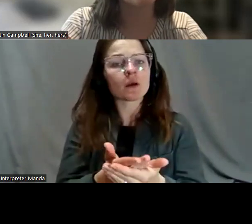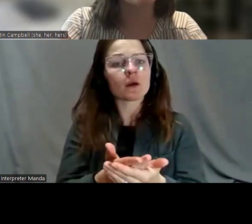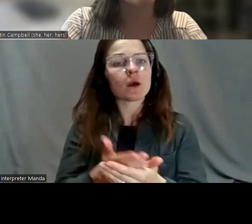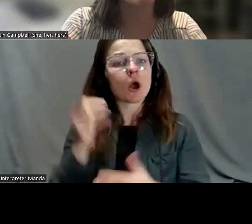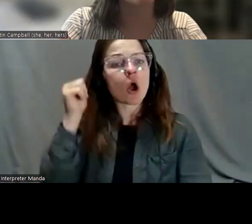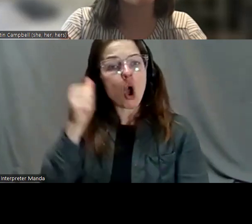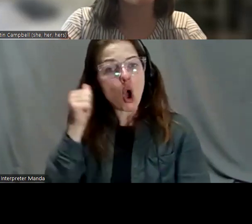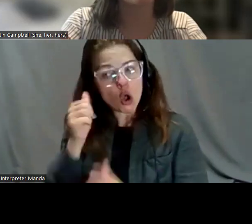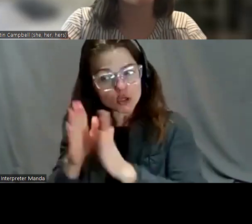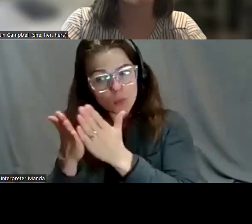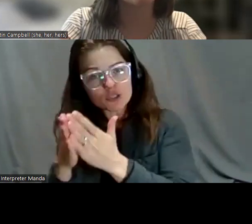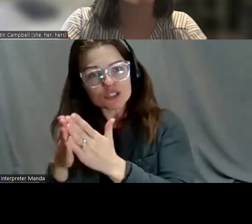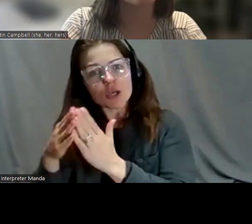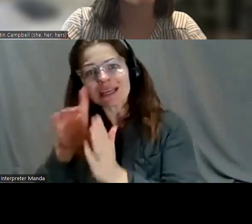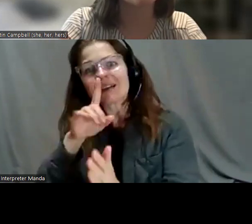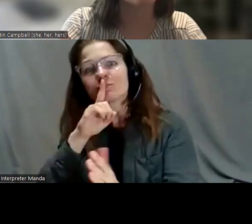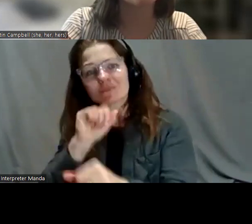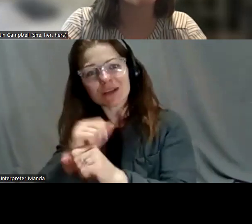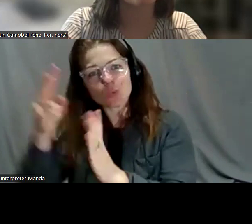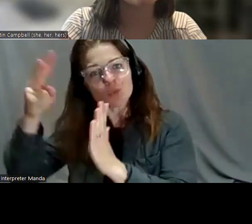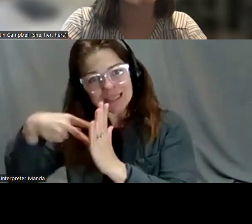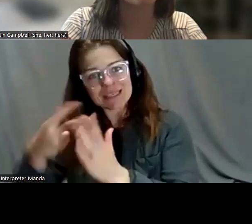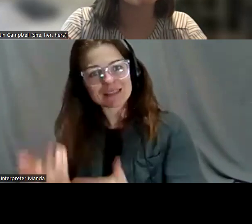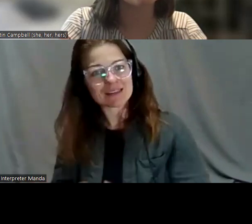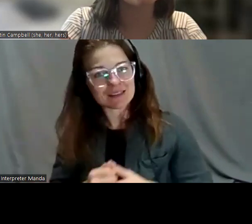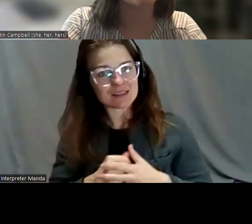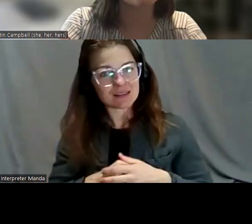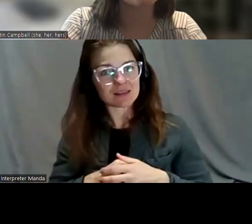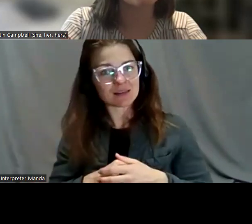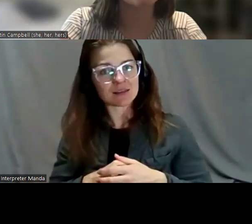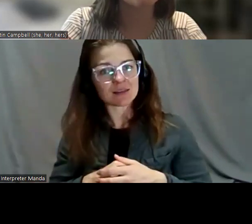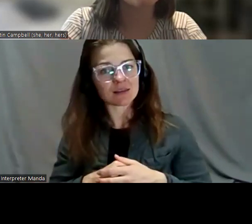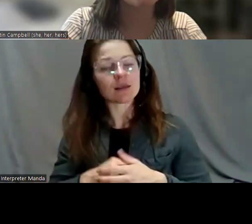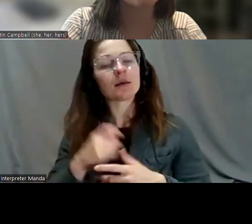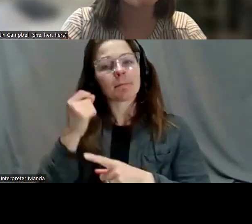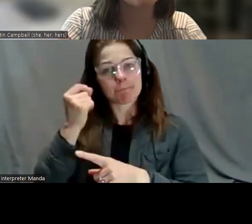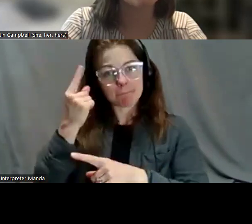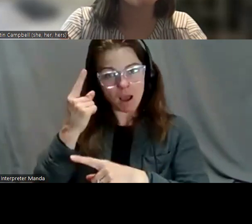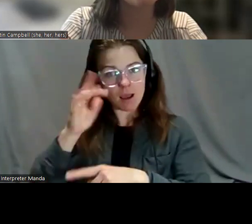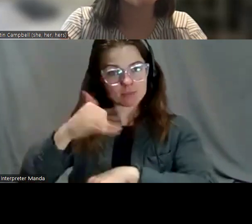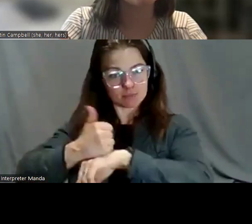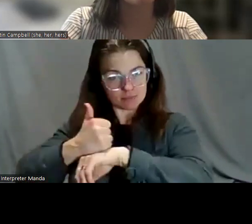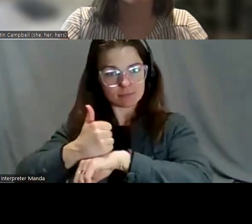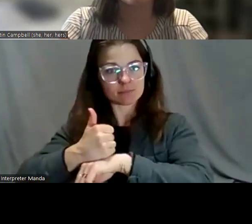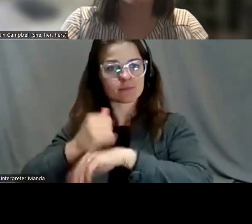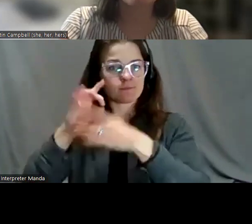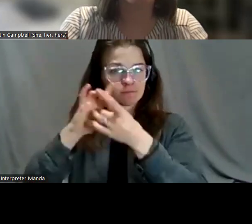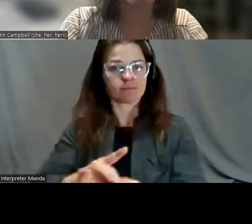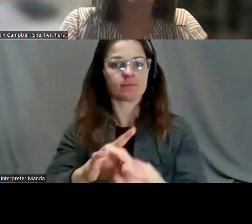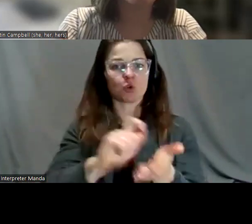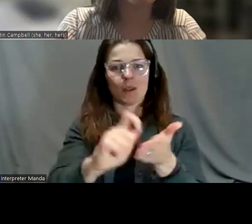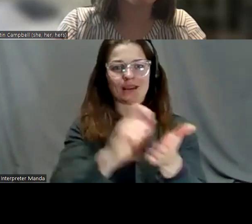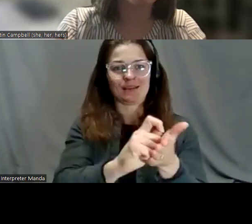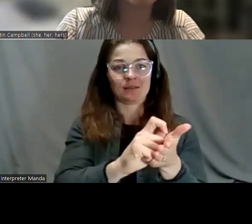audiobooks. Audiobooks are a form of reading, but they are based on writing. Just